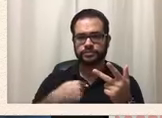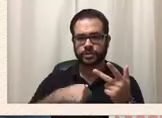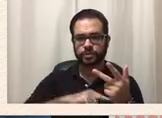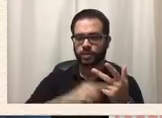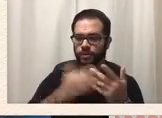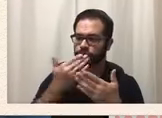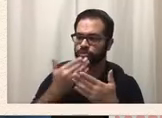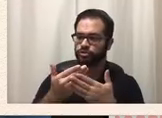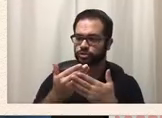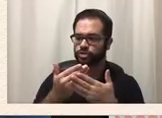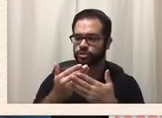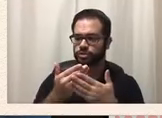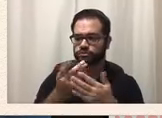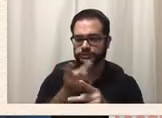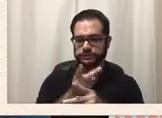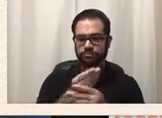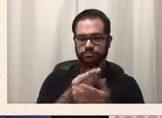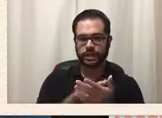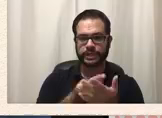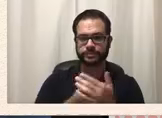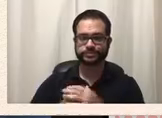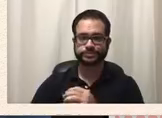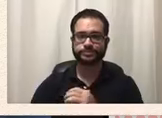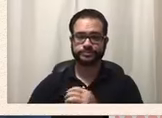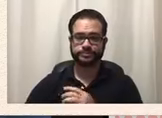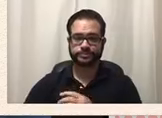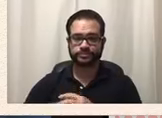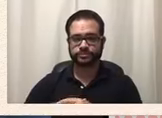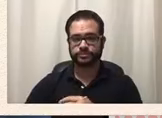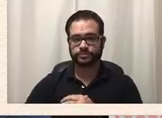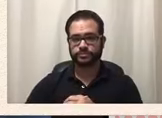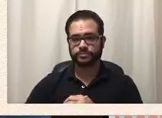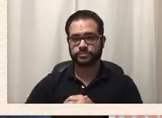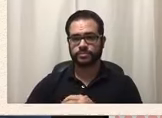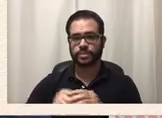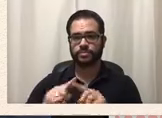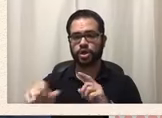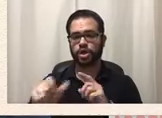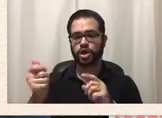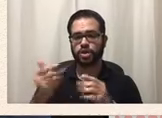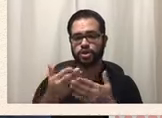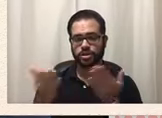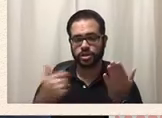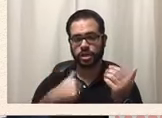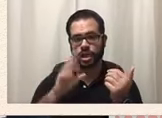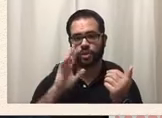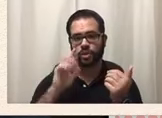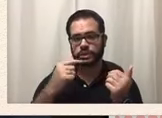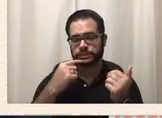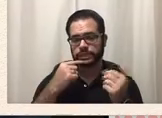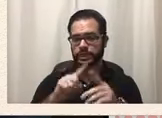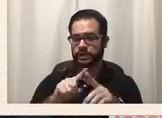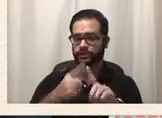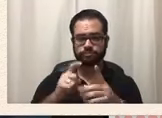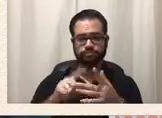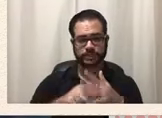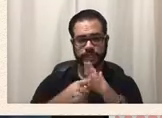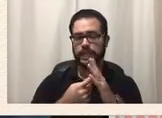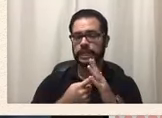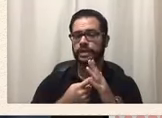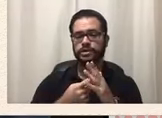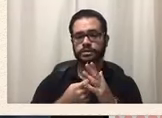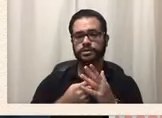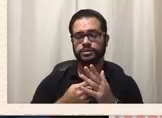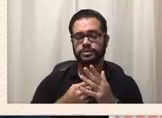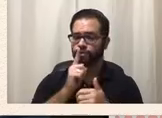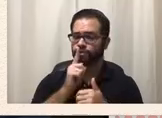God gives. But one thing that I will say, you know, from the very beginning and really every day, you